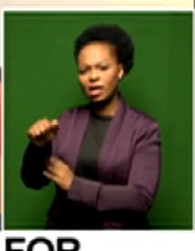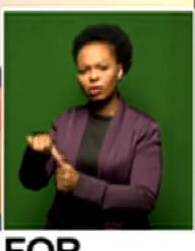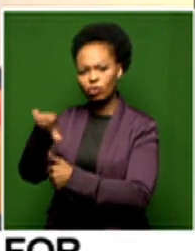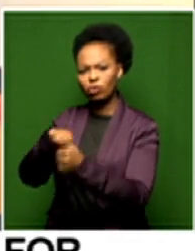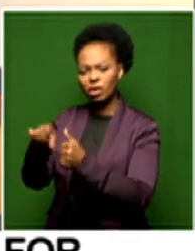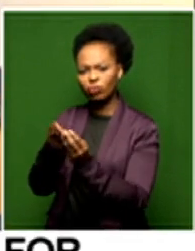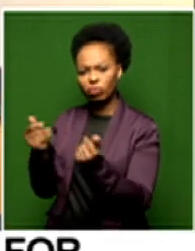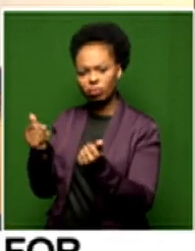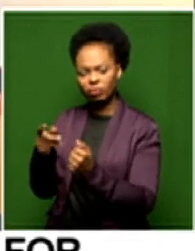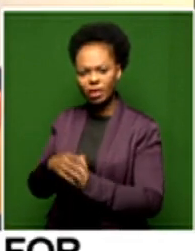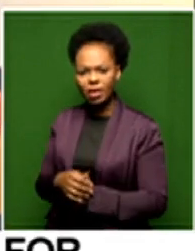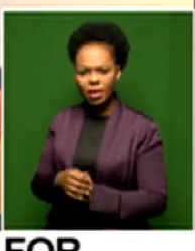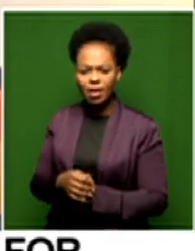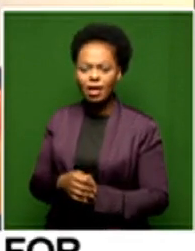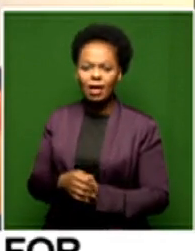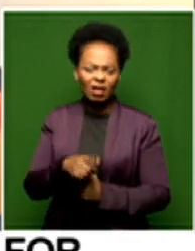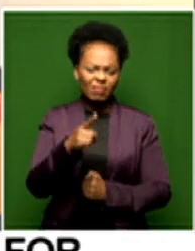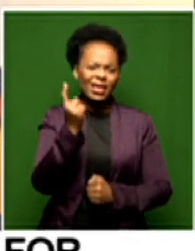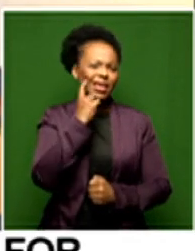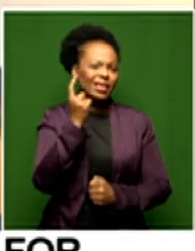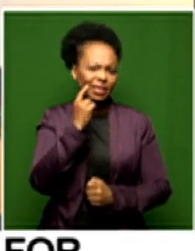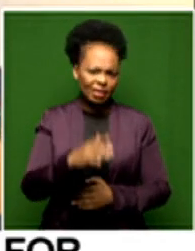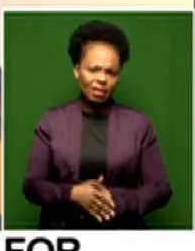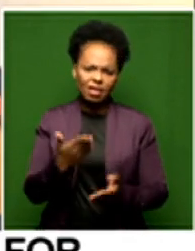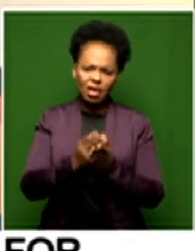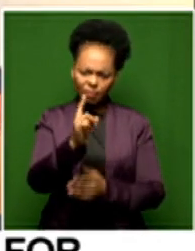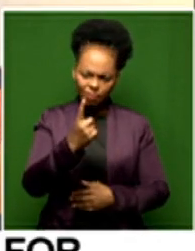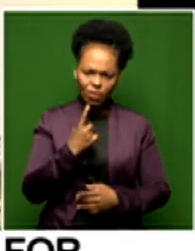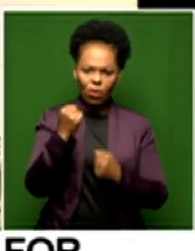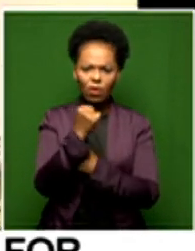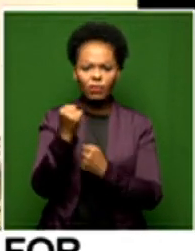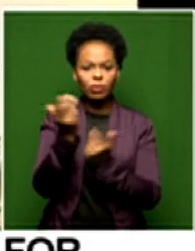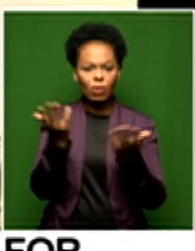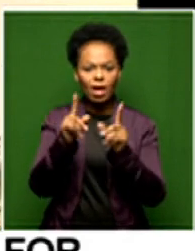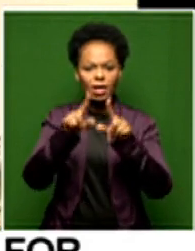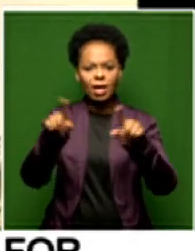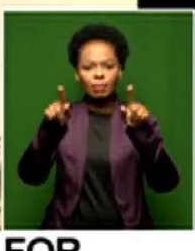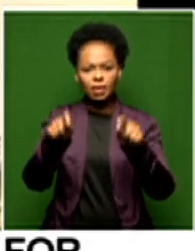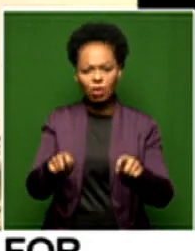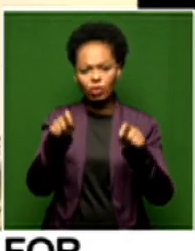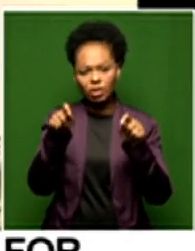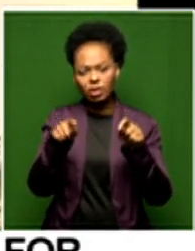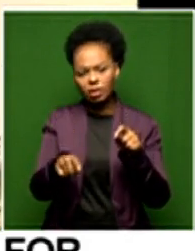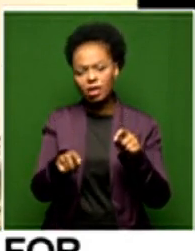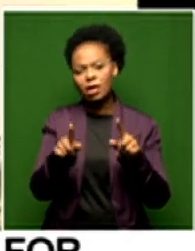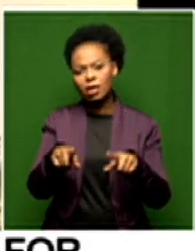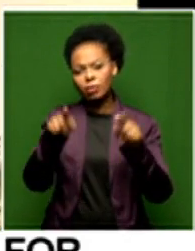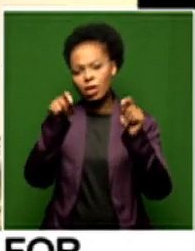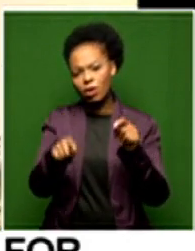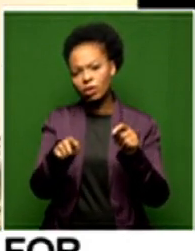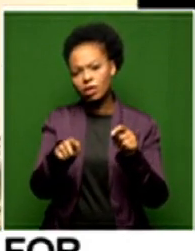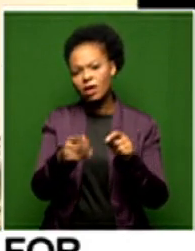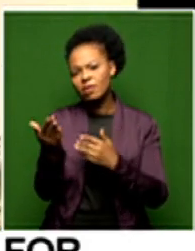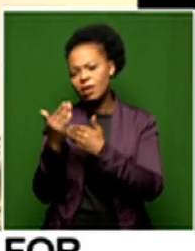There's many ways. One of them is just to walk into our office in Central City, Cape Town. We are next to Food Lovers Market in a